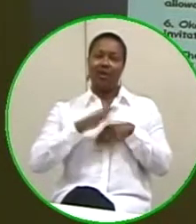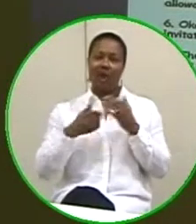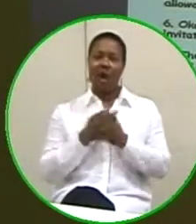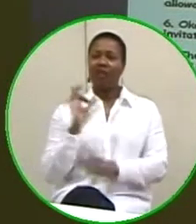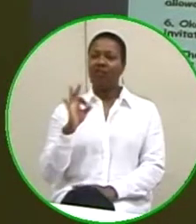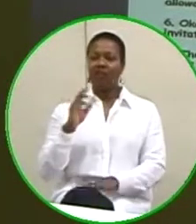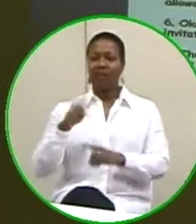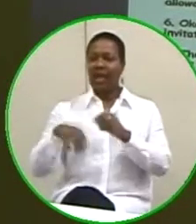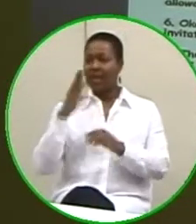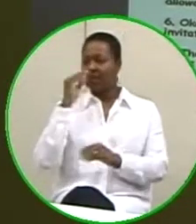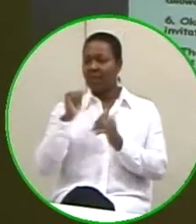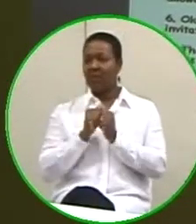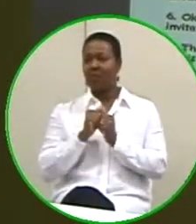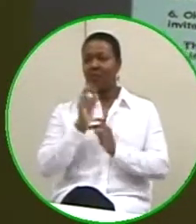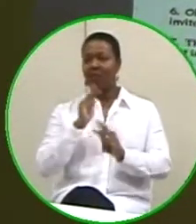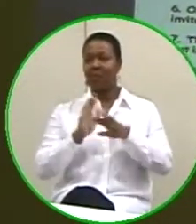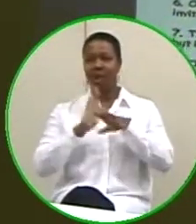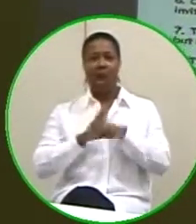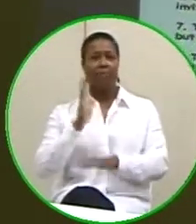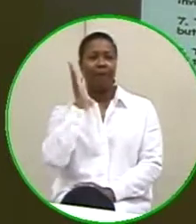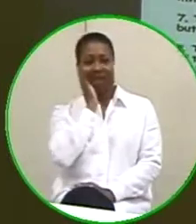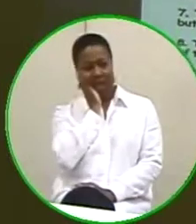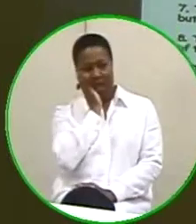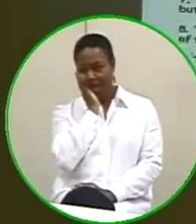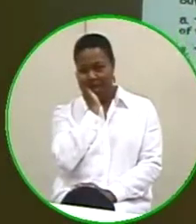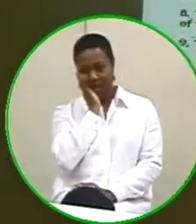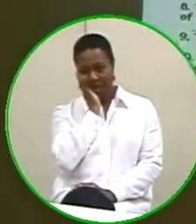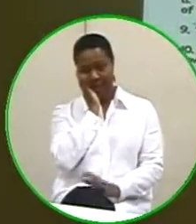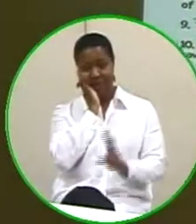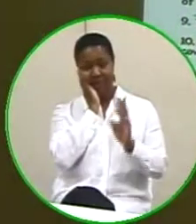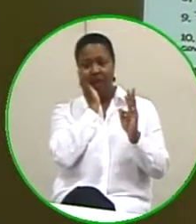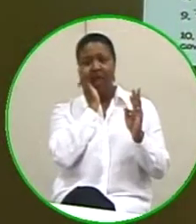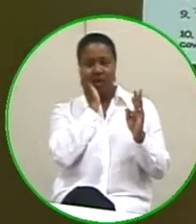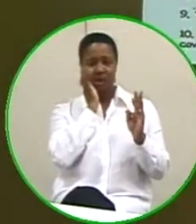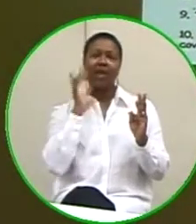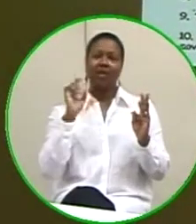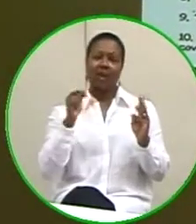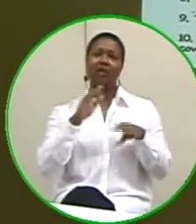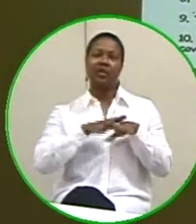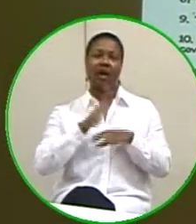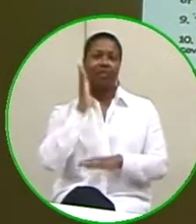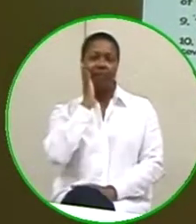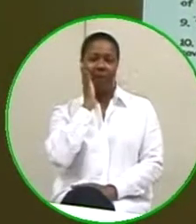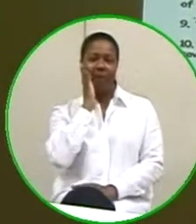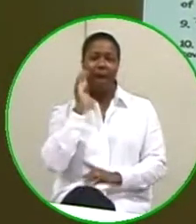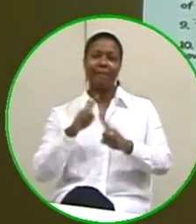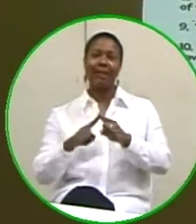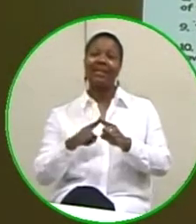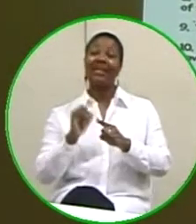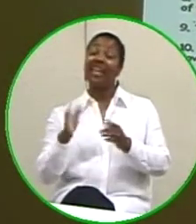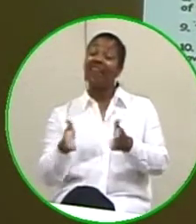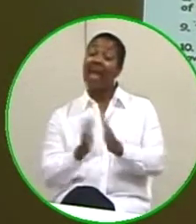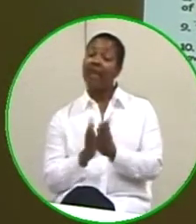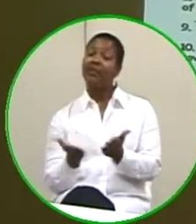allowed to sleep with the humans on the bed. 6, okay, the dog is allowed on the bed, but only by